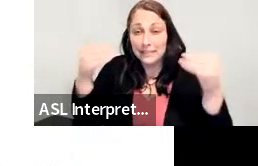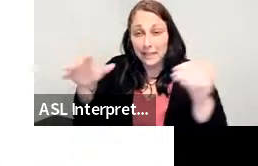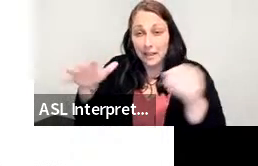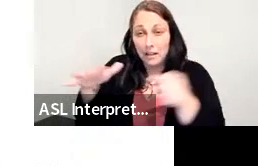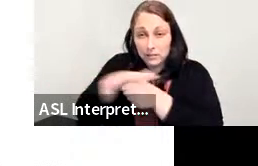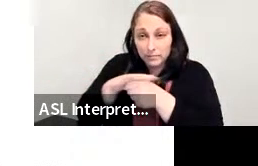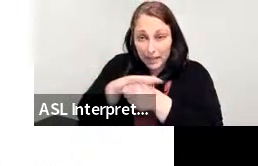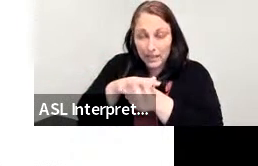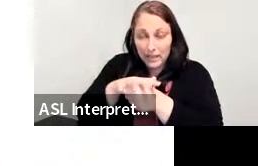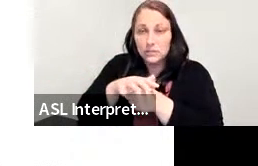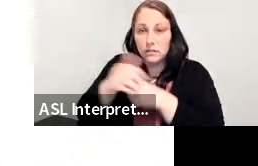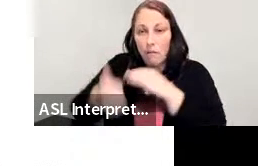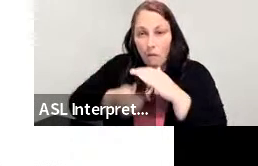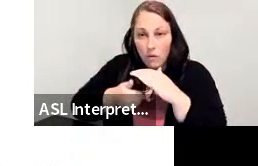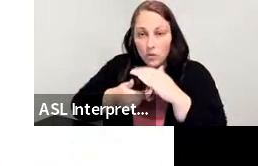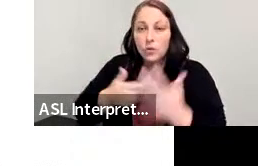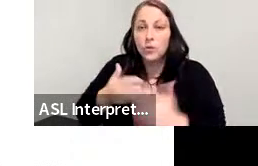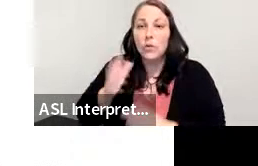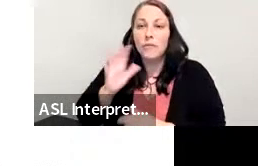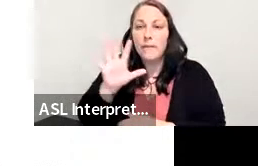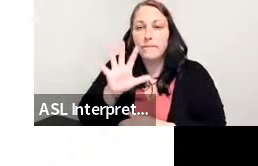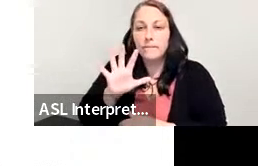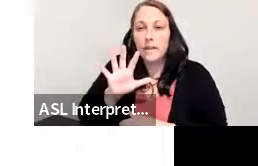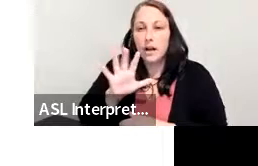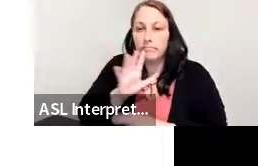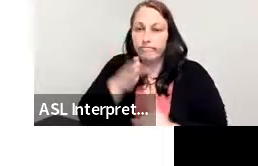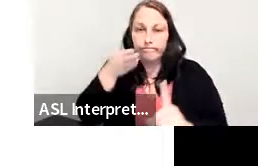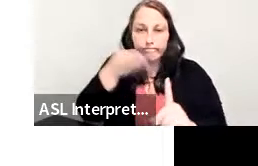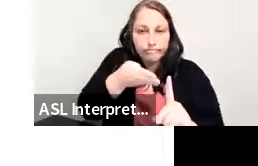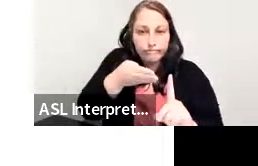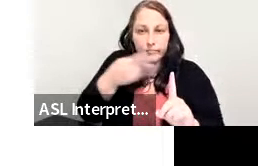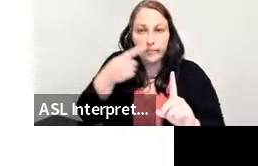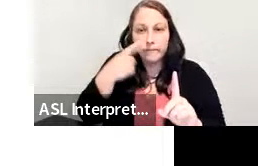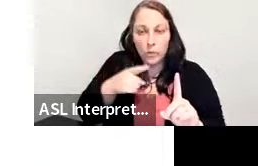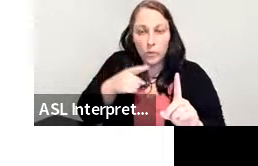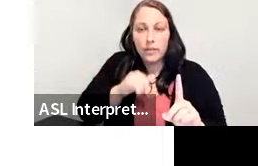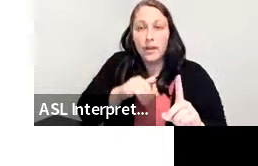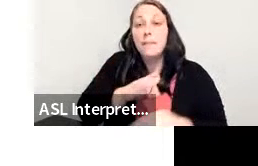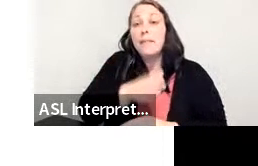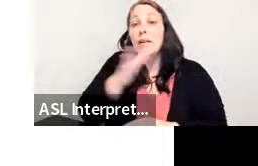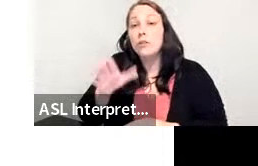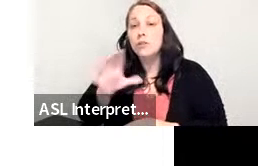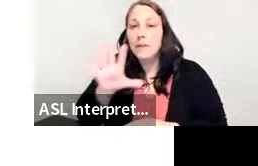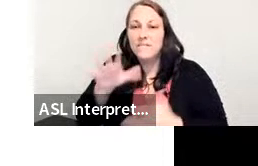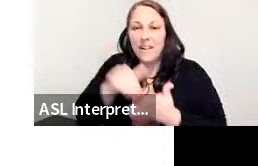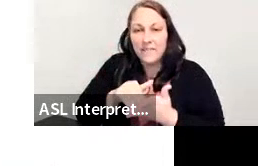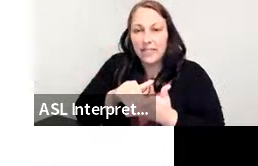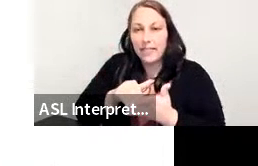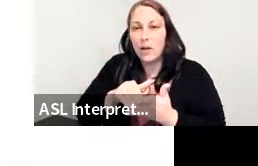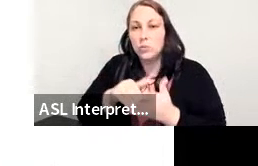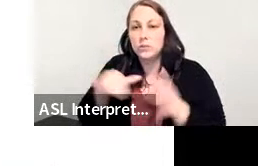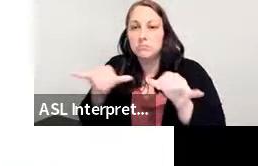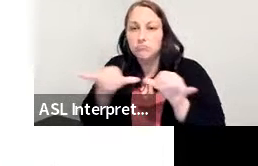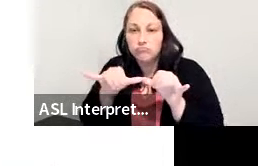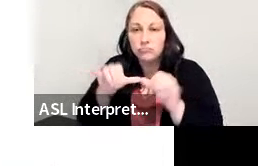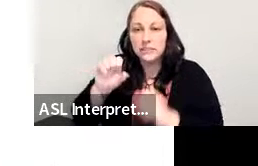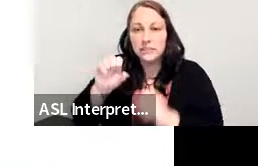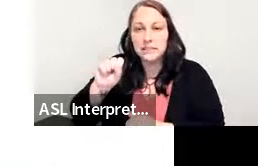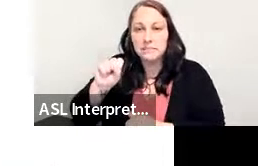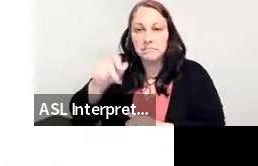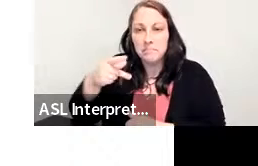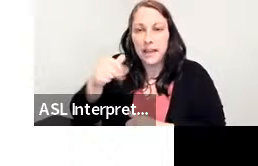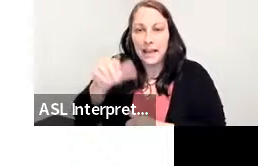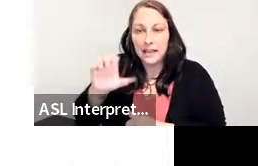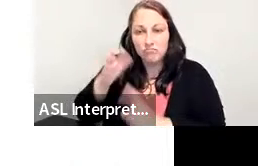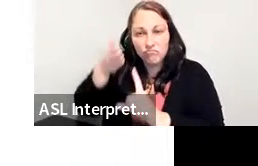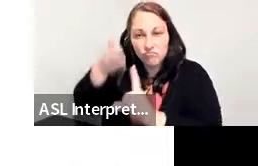And additionally, we'll have 5,000 square feet of retail dedicated to deaf or hard of hearing entrepreneurs. Now, one of the really big